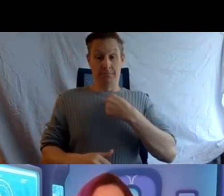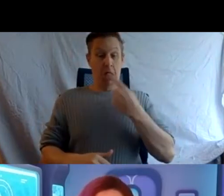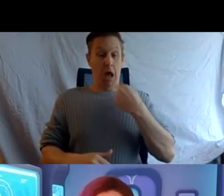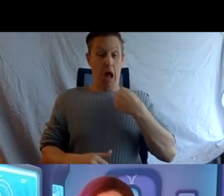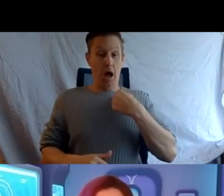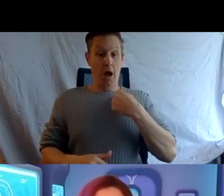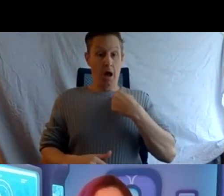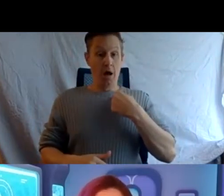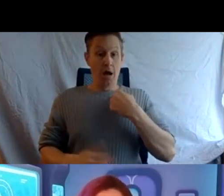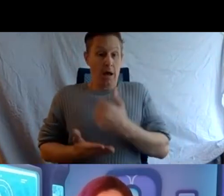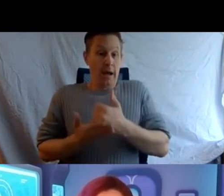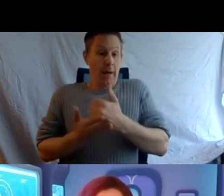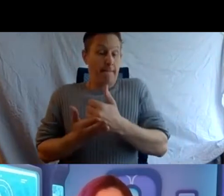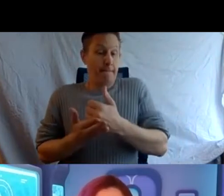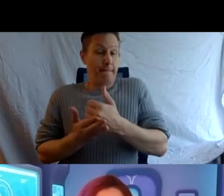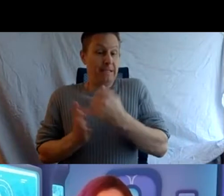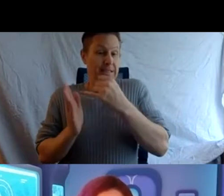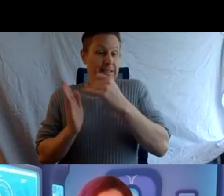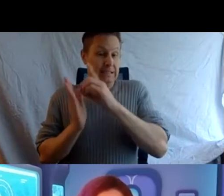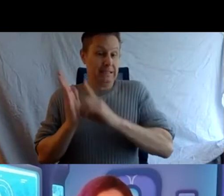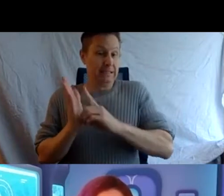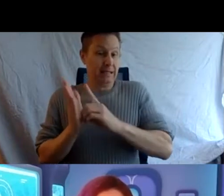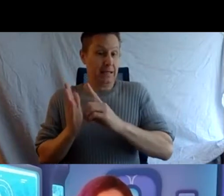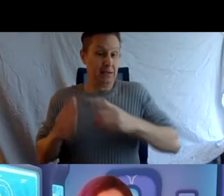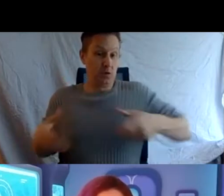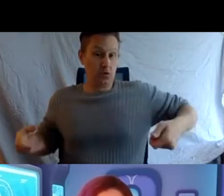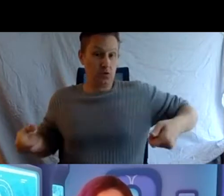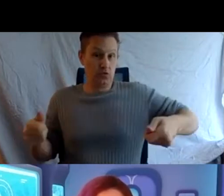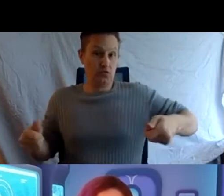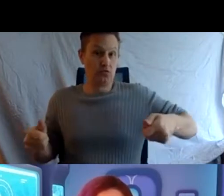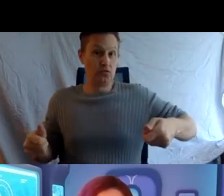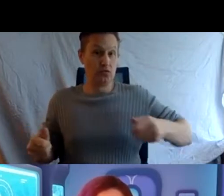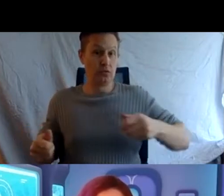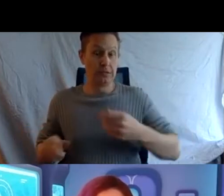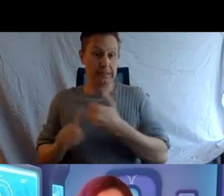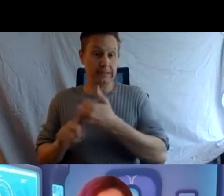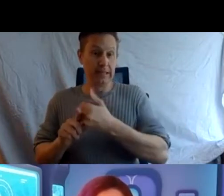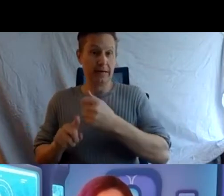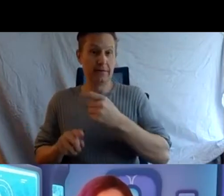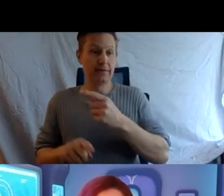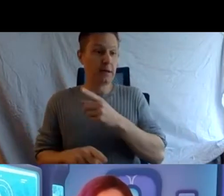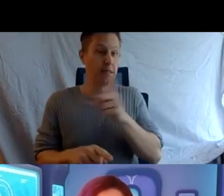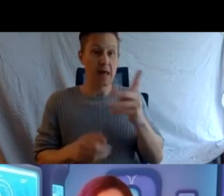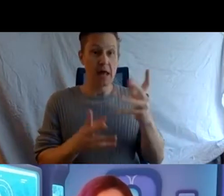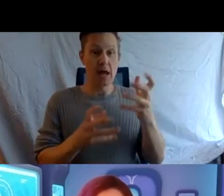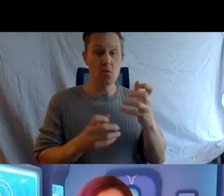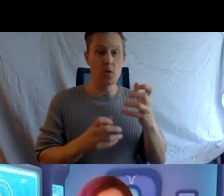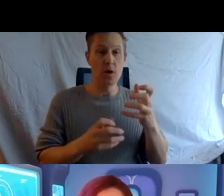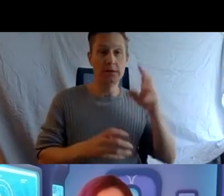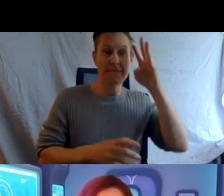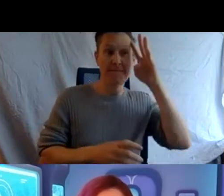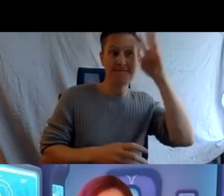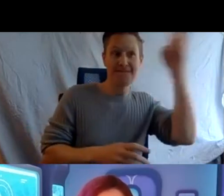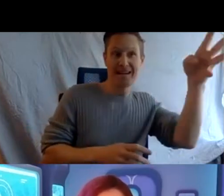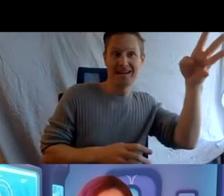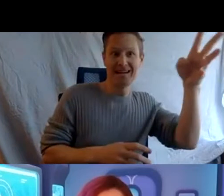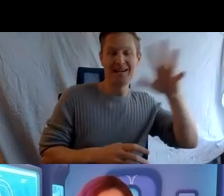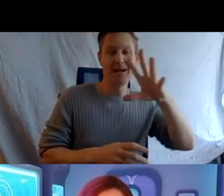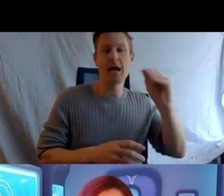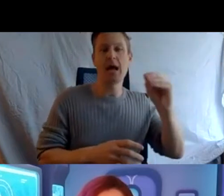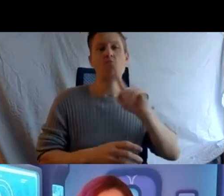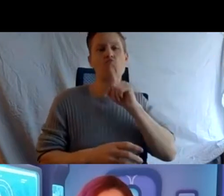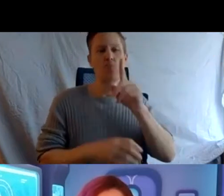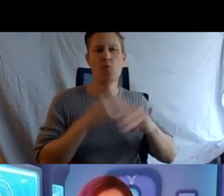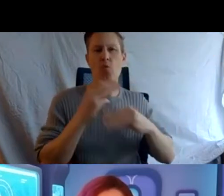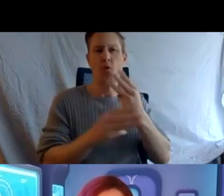was kind of fun. And they really wanted it to be fantastical, yet also real world. So I don't know if